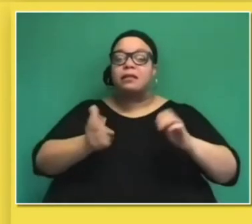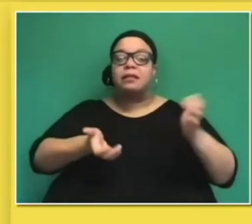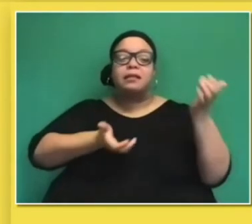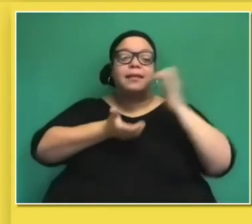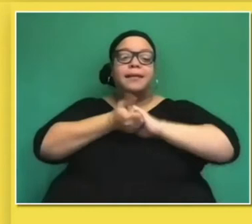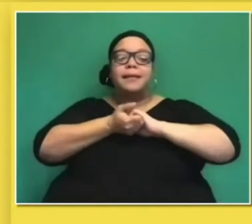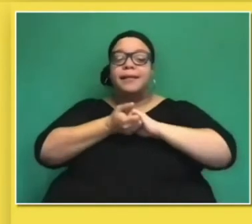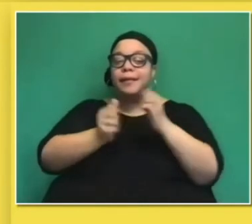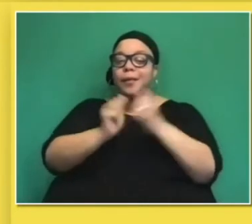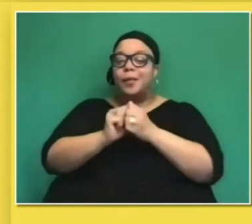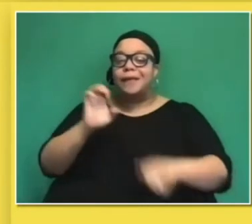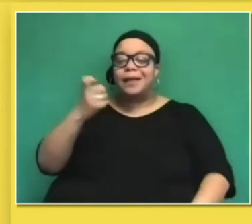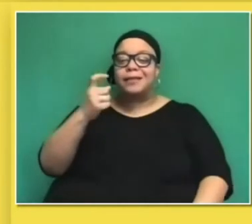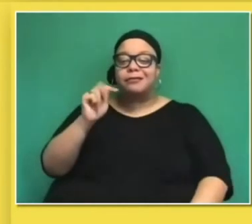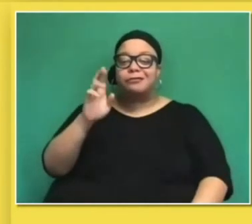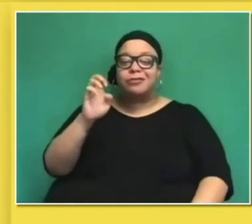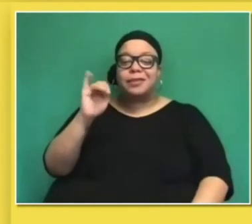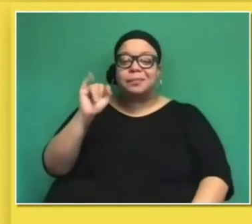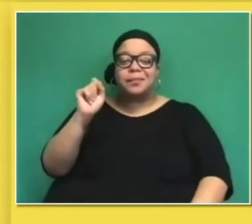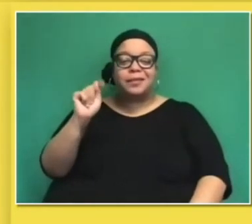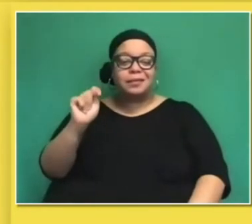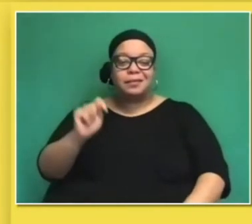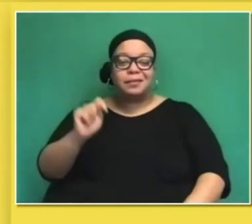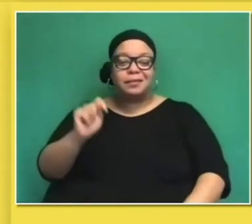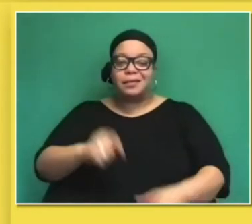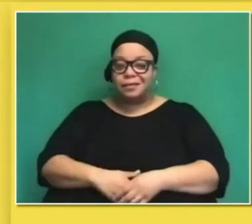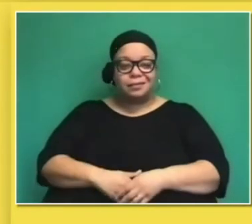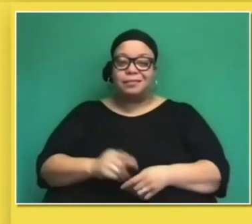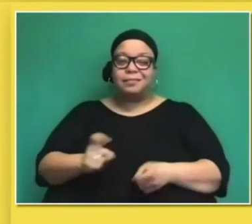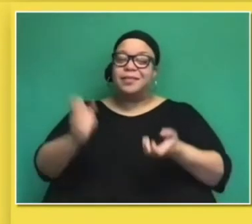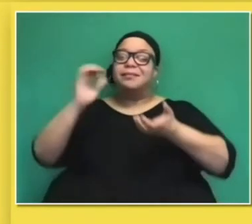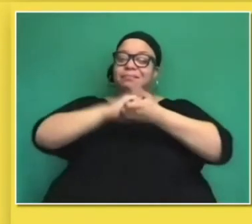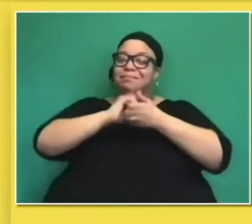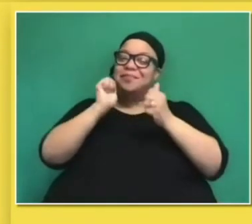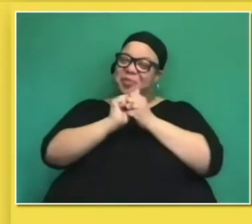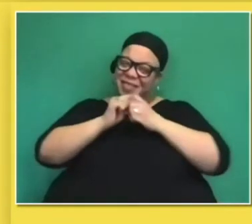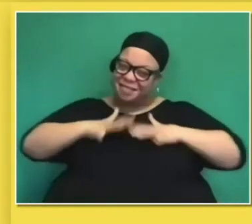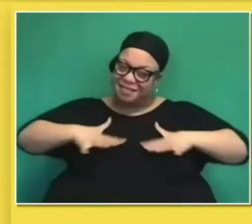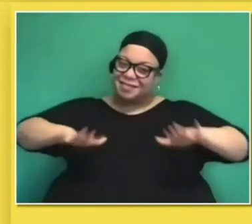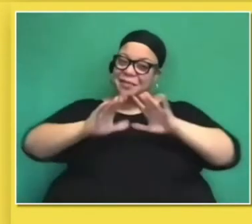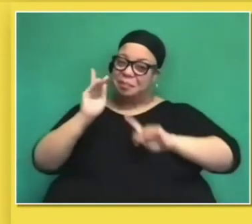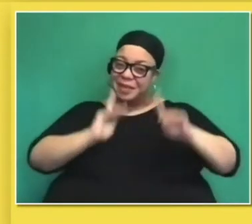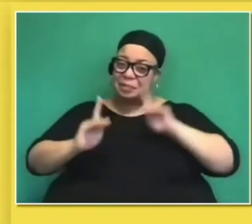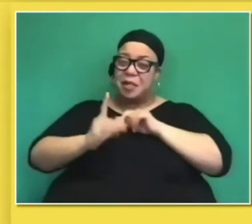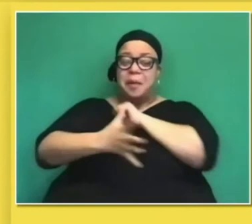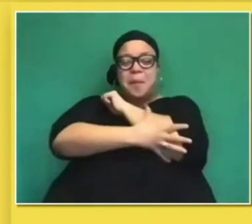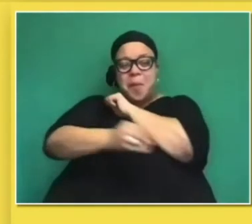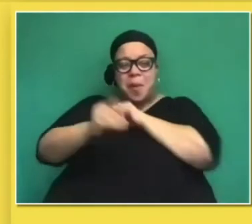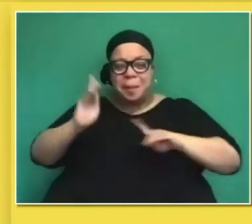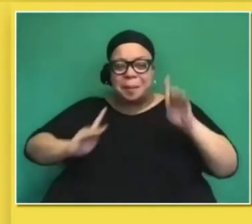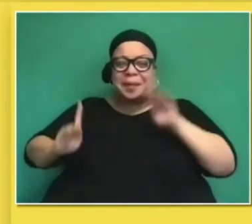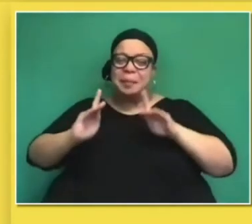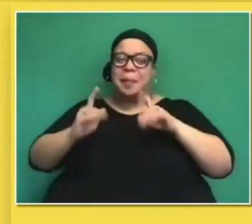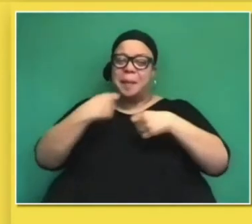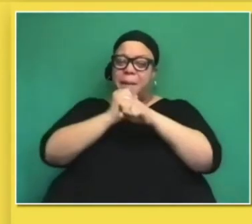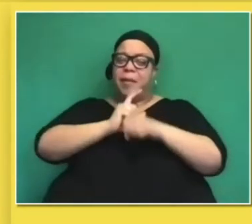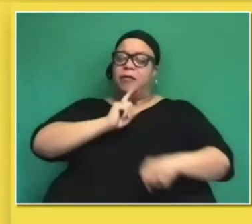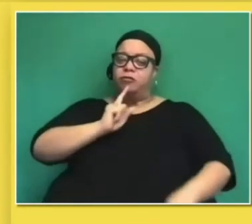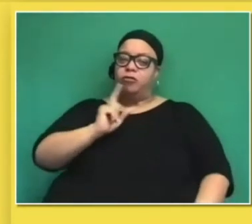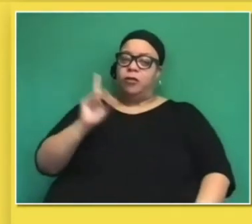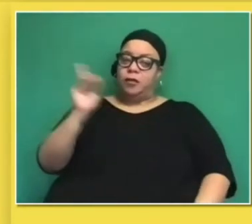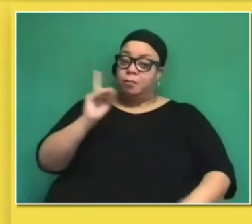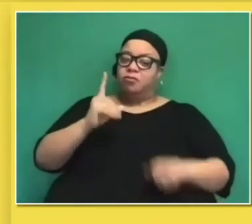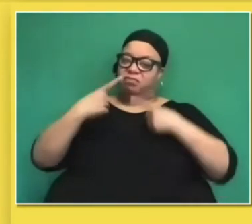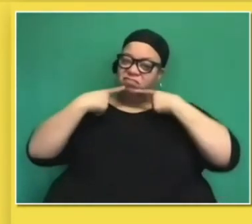and low wealth people, and make this democracy work for everybody, because that's the real division we should address. When asked